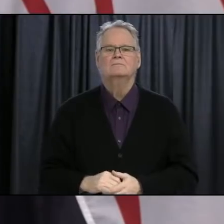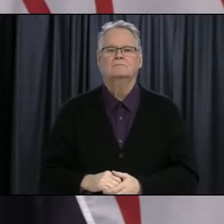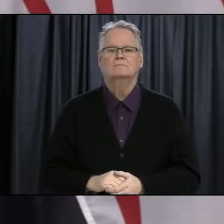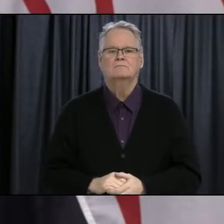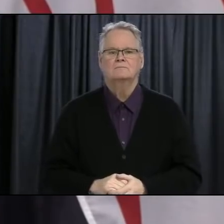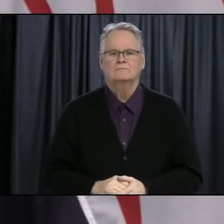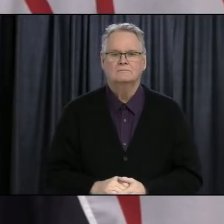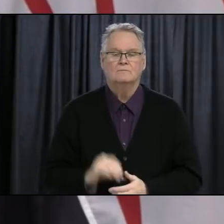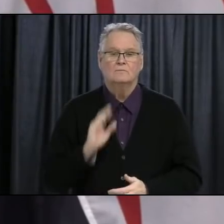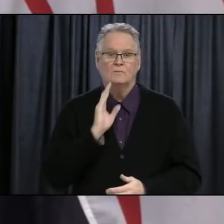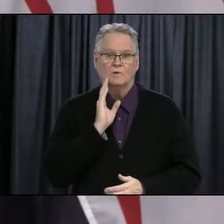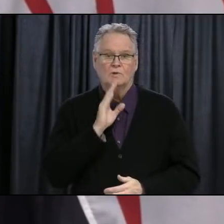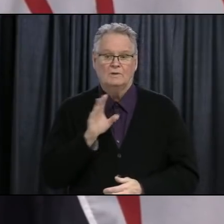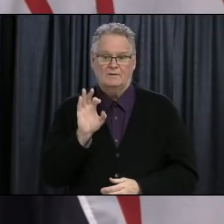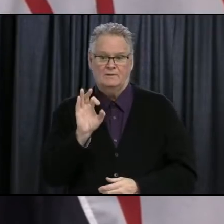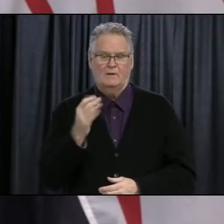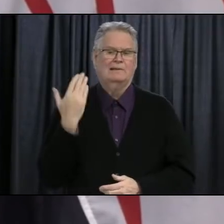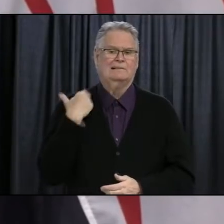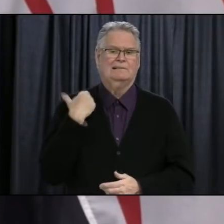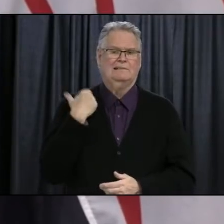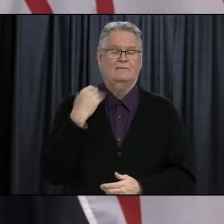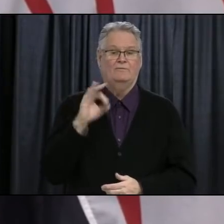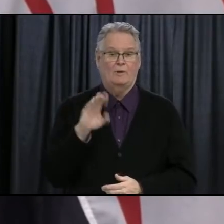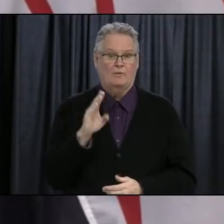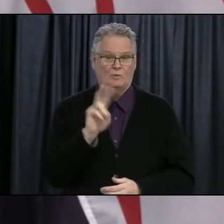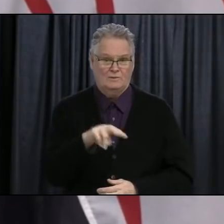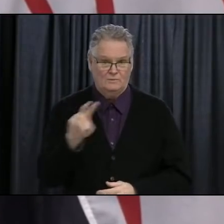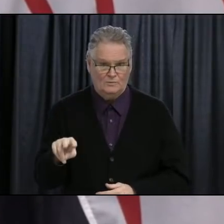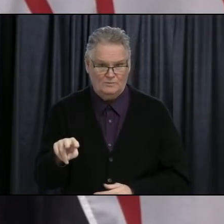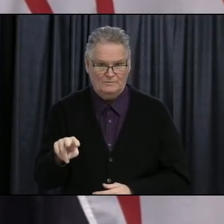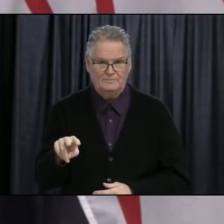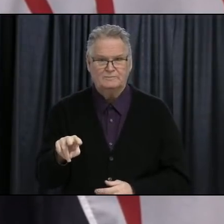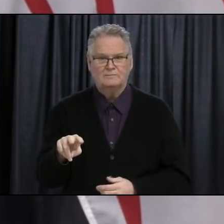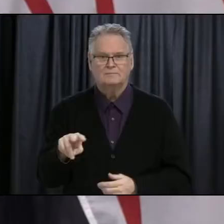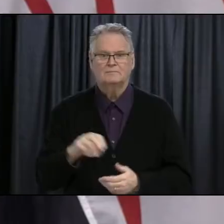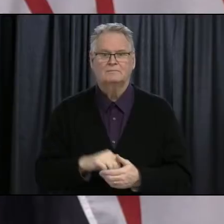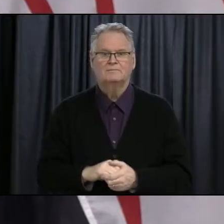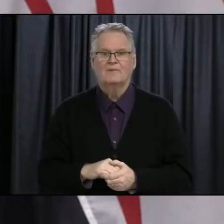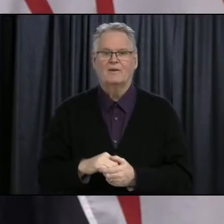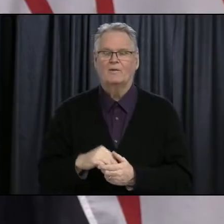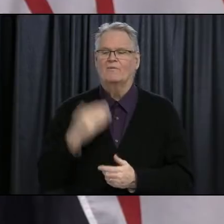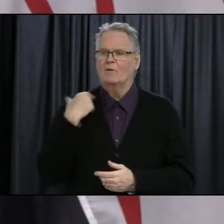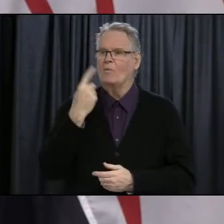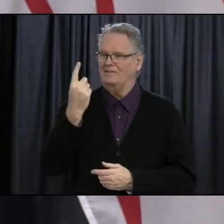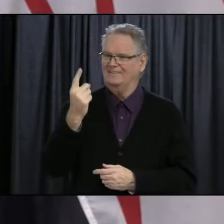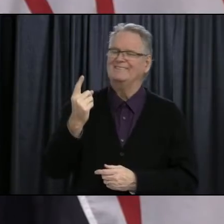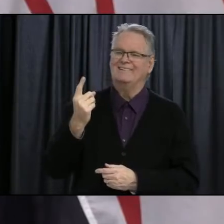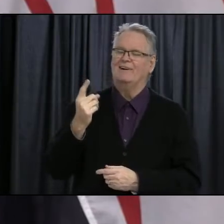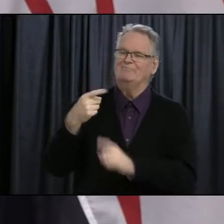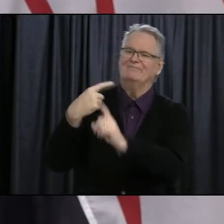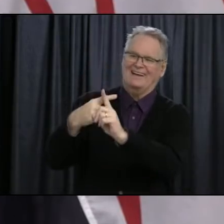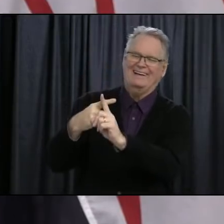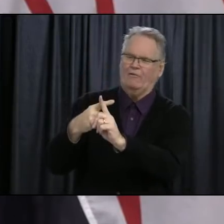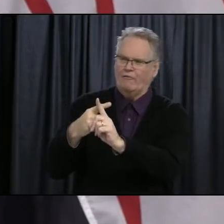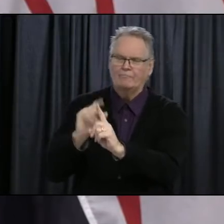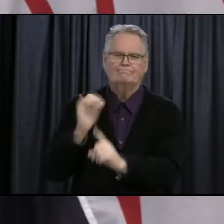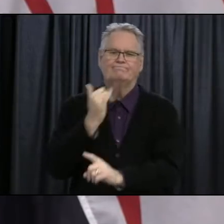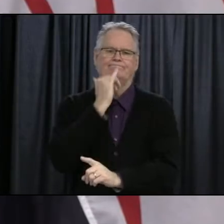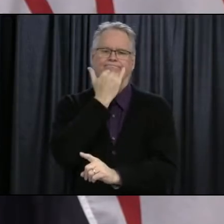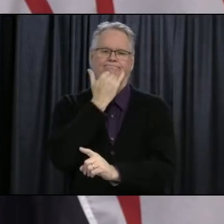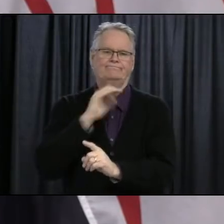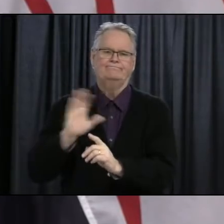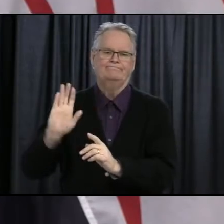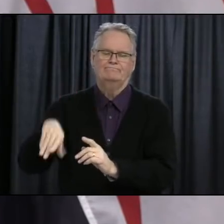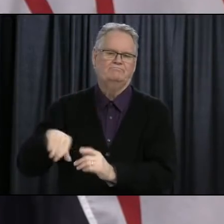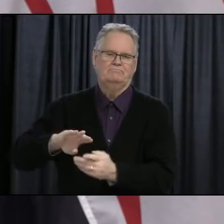February 22nd is a false positive, and the total number of cases in our province is now 989.